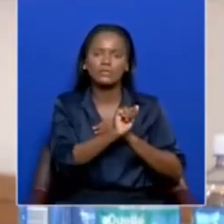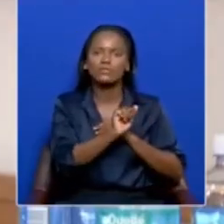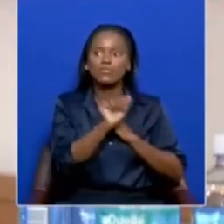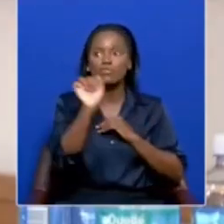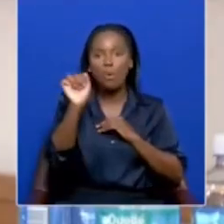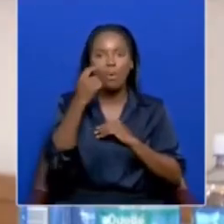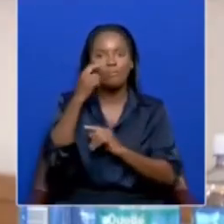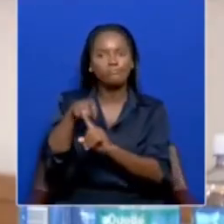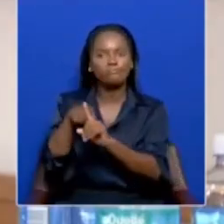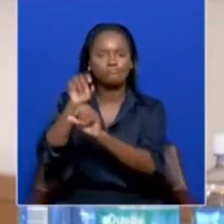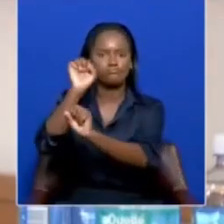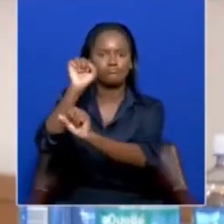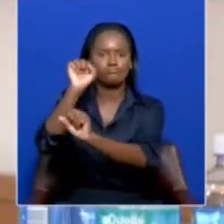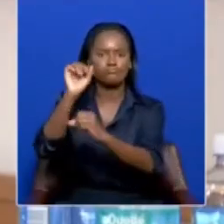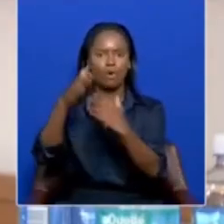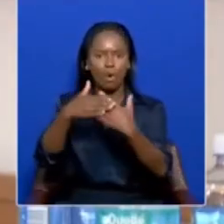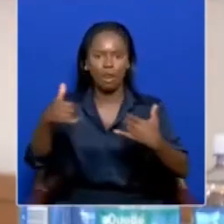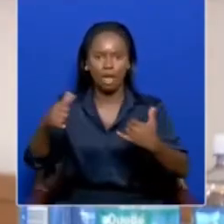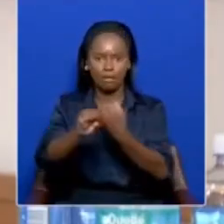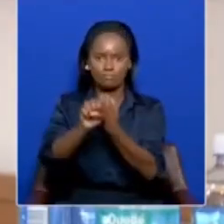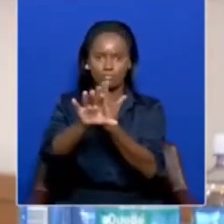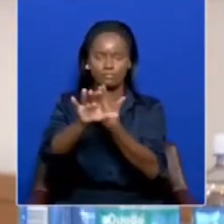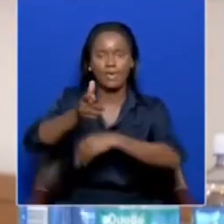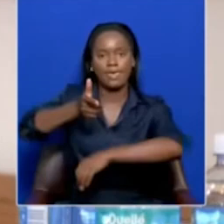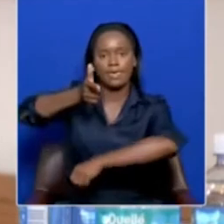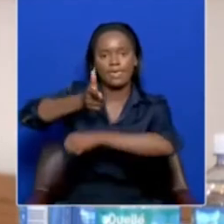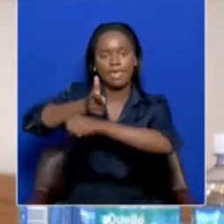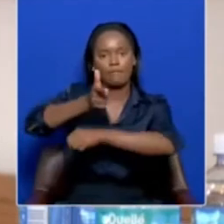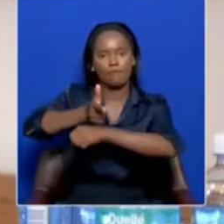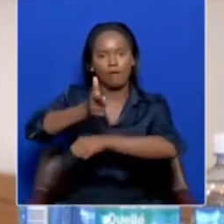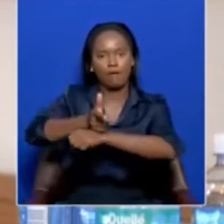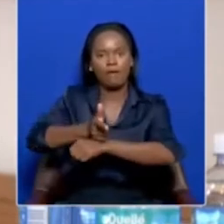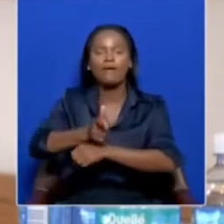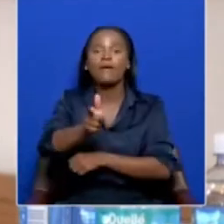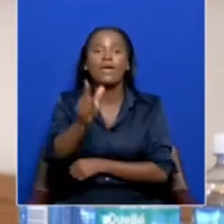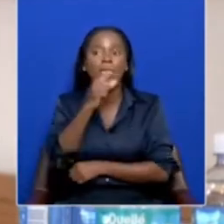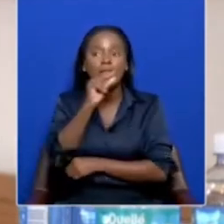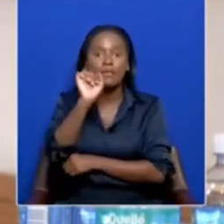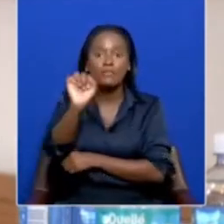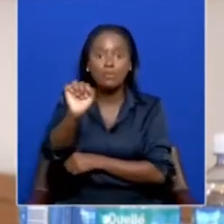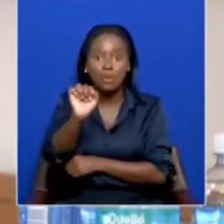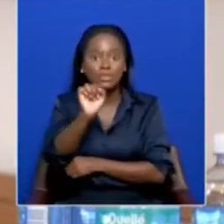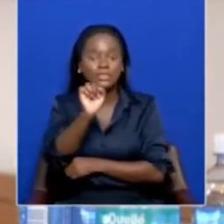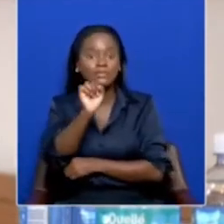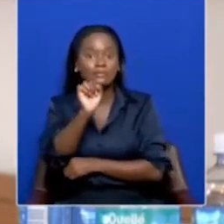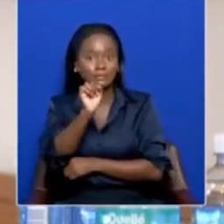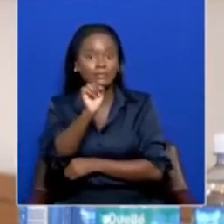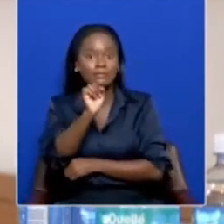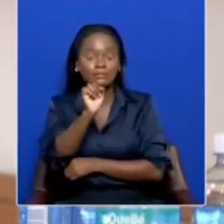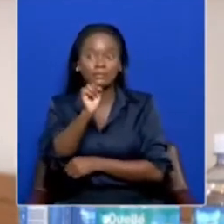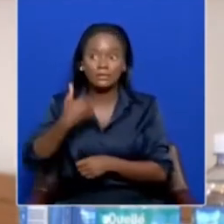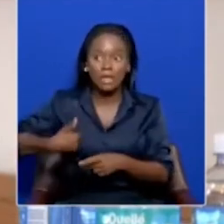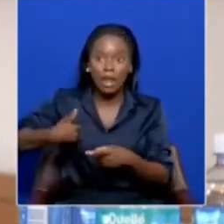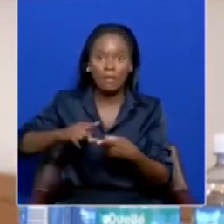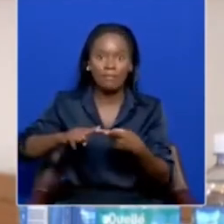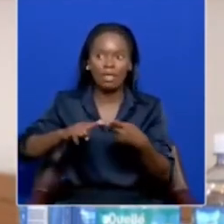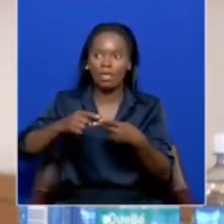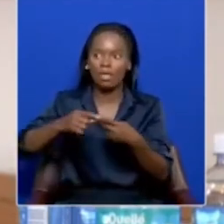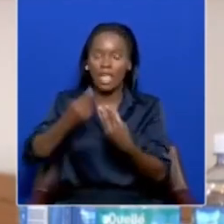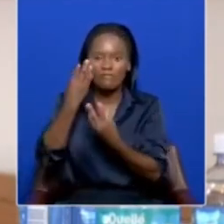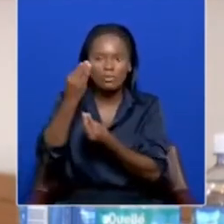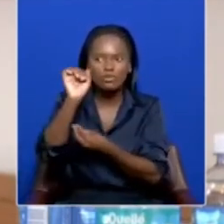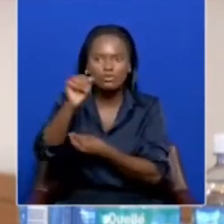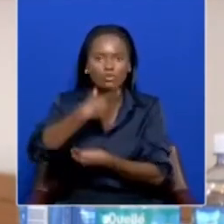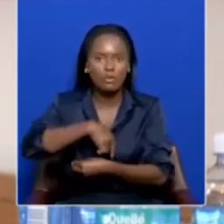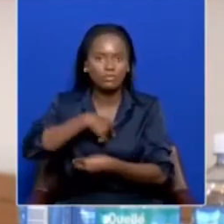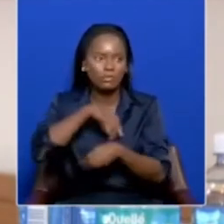in camera. Your name will not be disclosed publicly, and the chair has